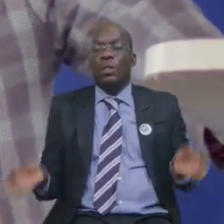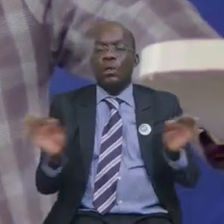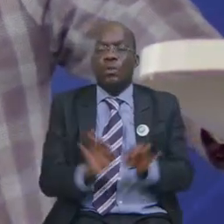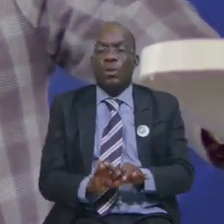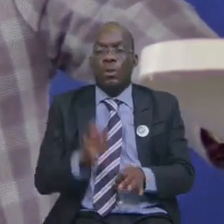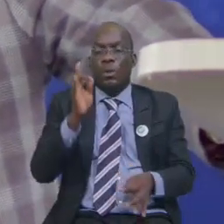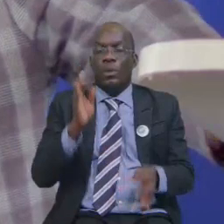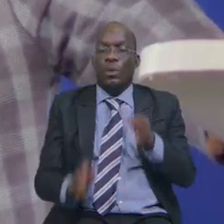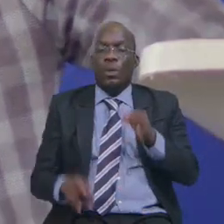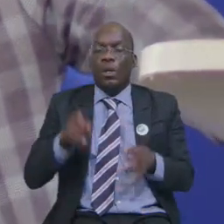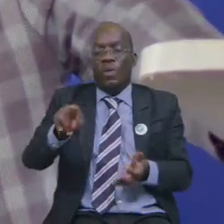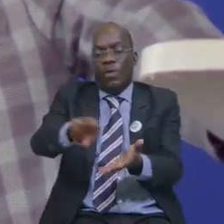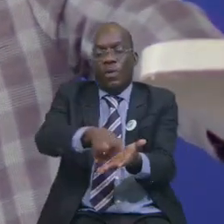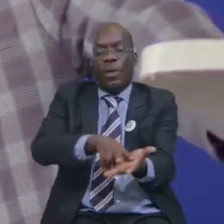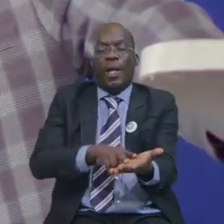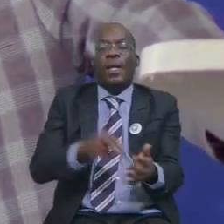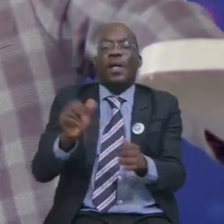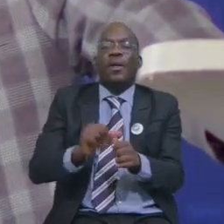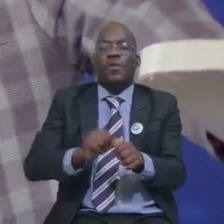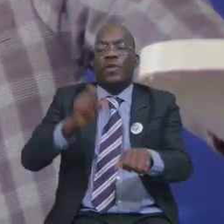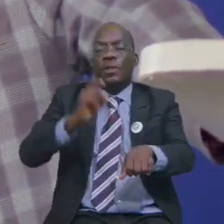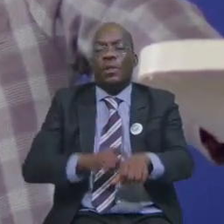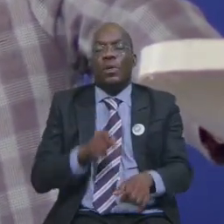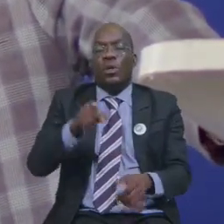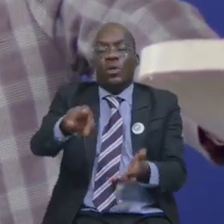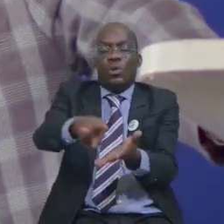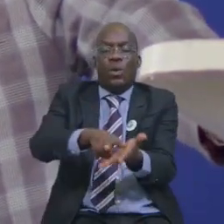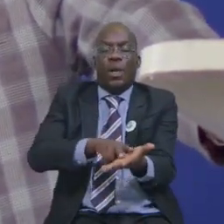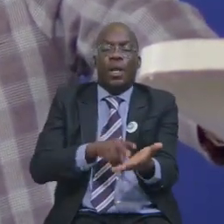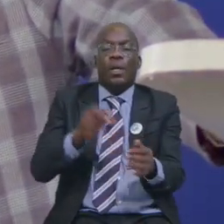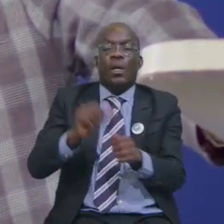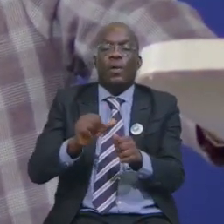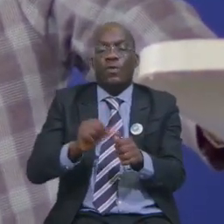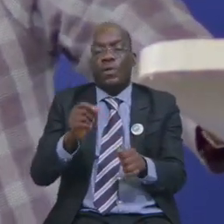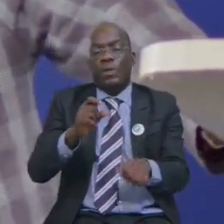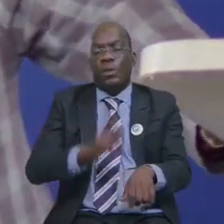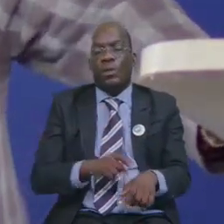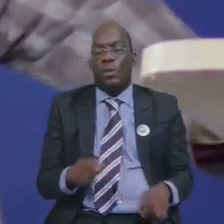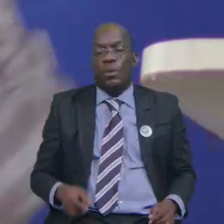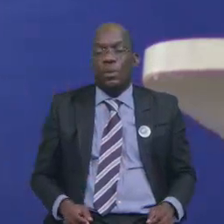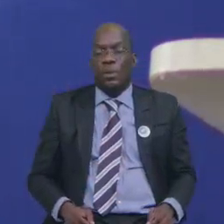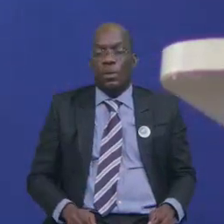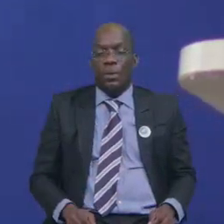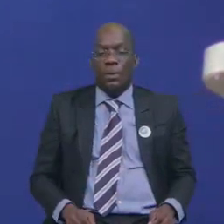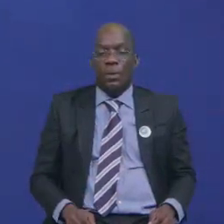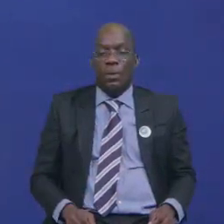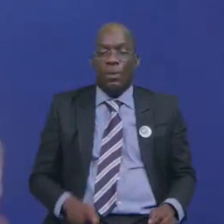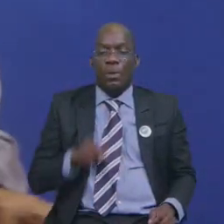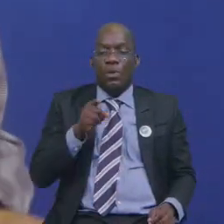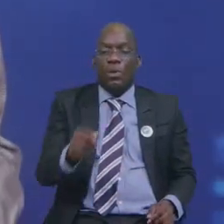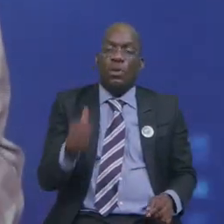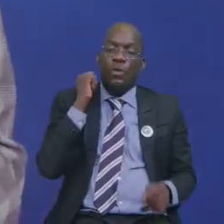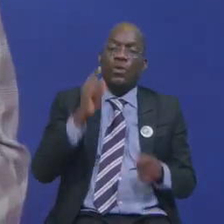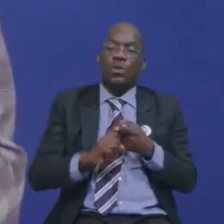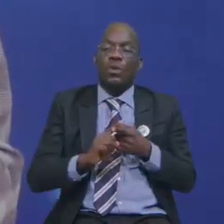if you're lying down all the time. Lying down all the time. You refuse to get up